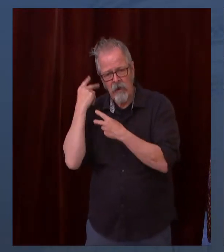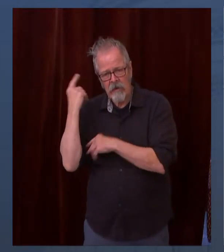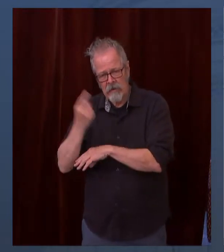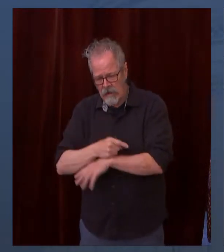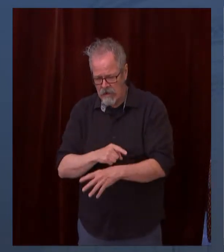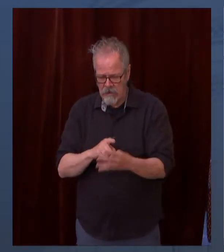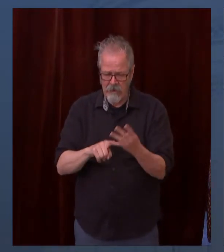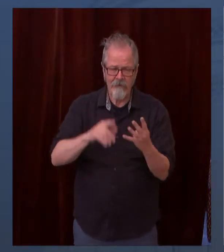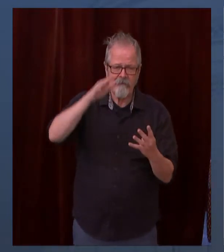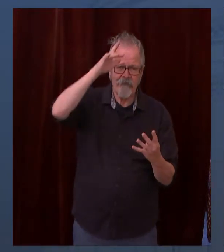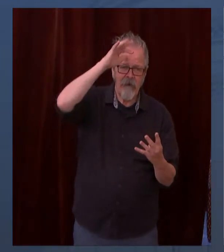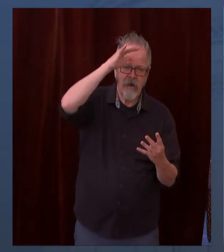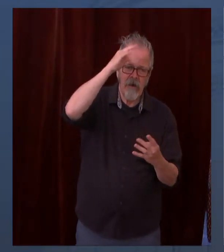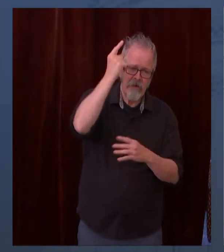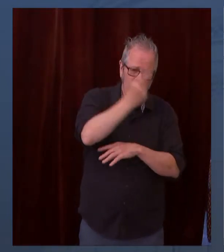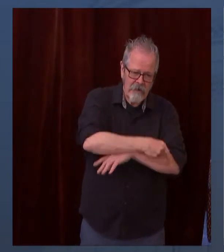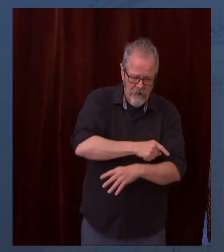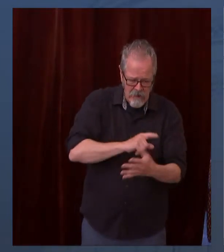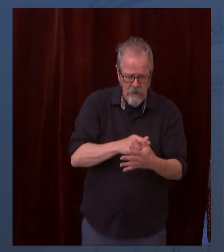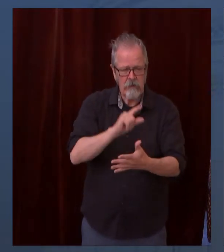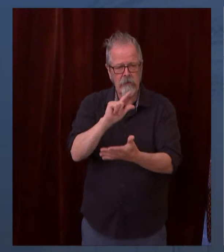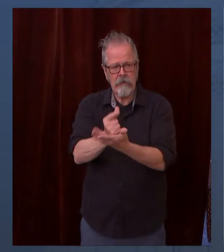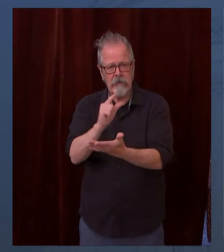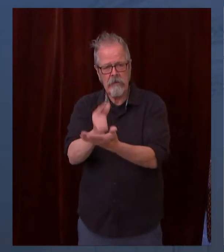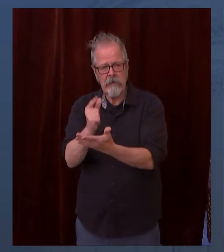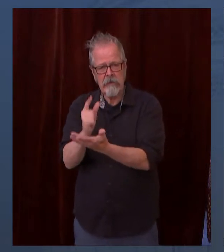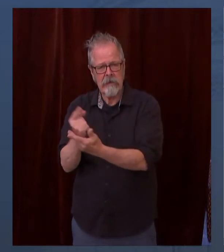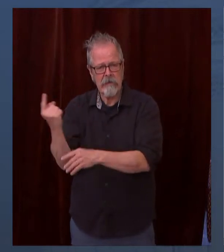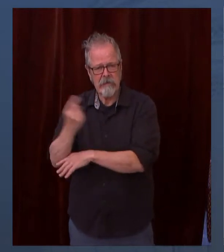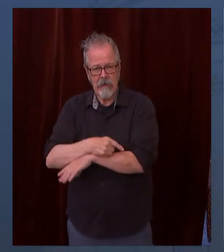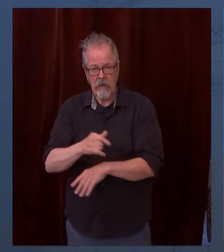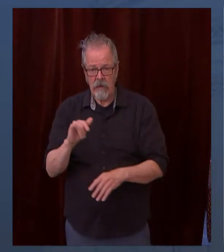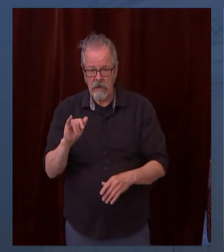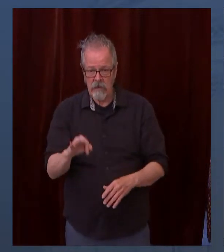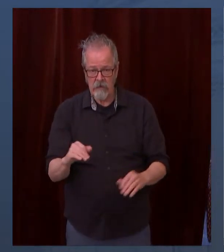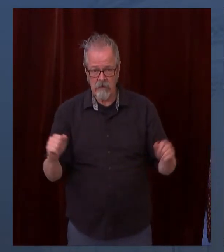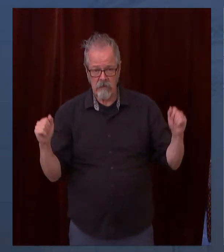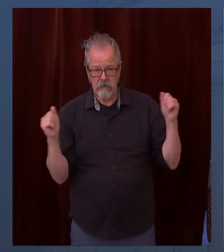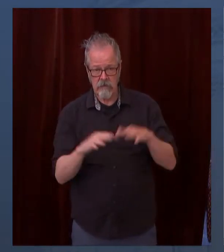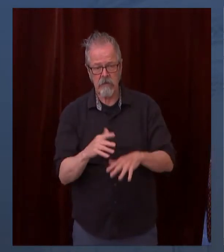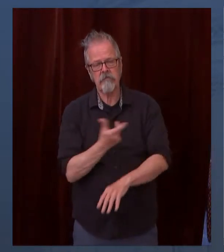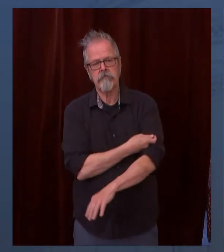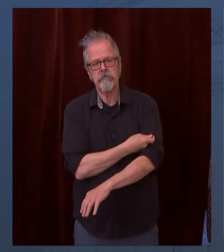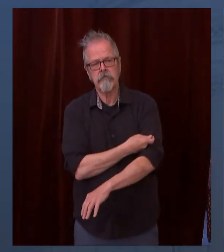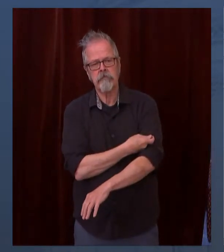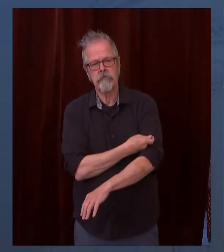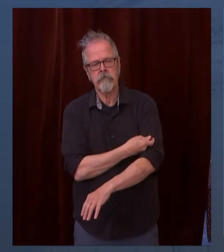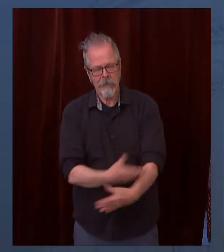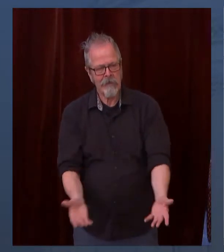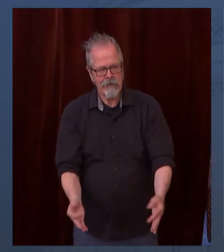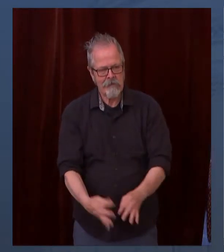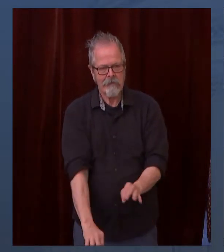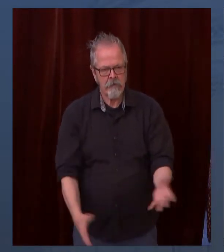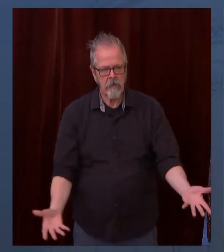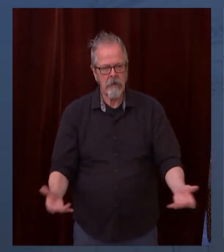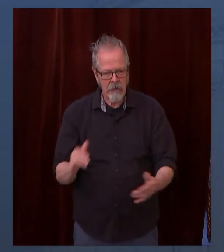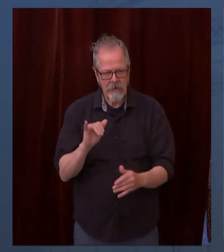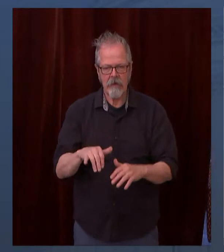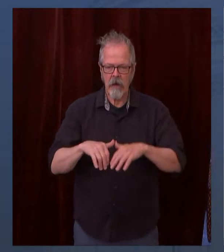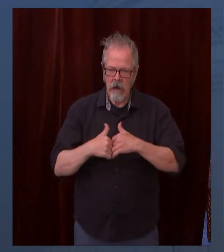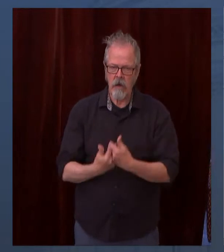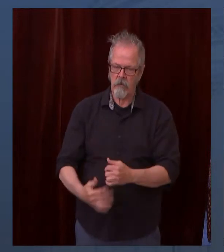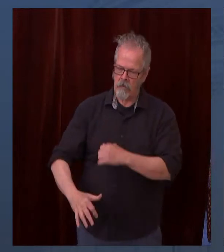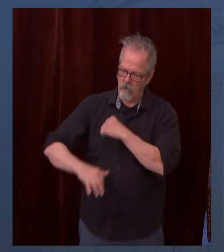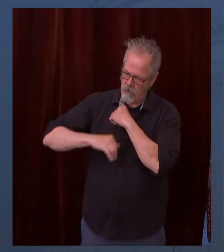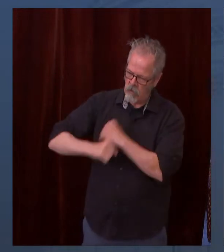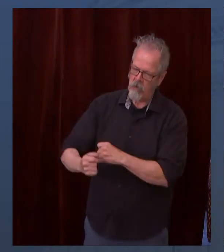protecting yourself, and especially if you're not vaccinated. Vaccines are the pathway out of this pandemic, Governor, as you say, so let's continue to work